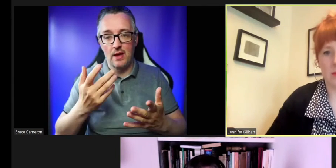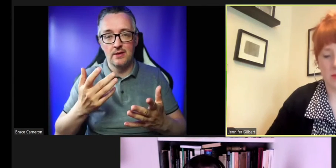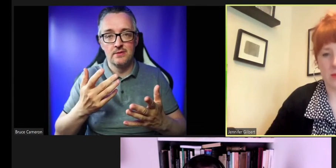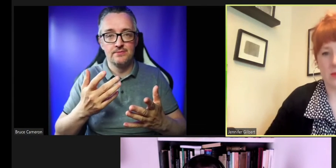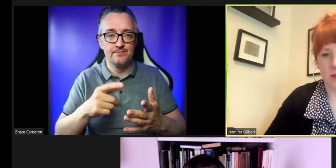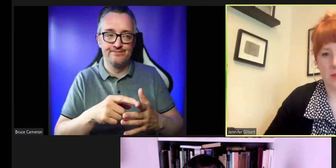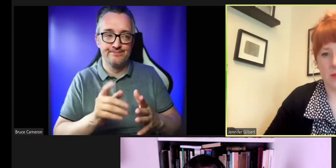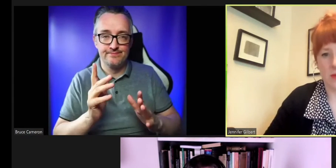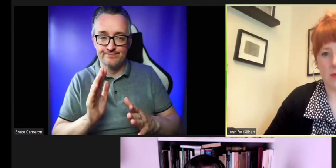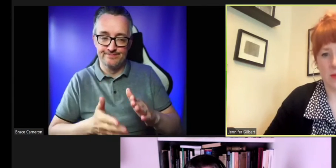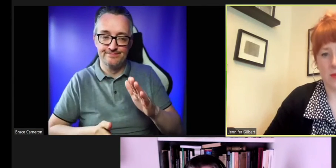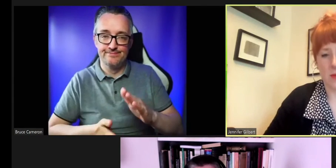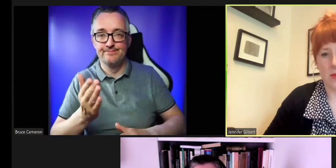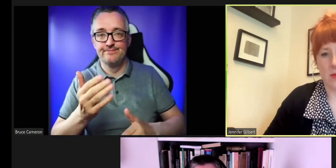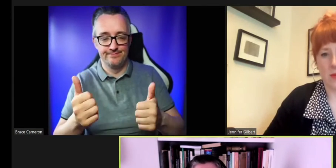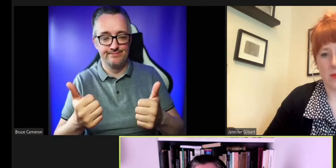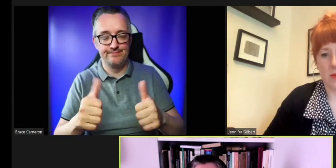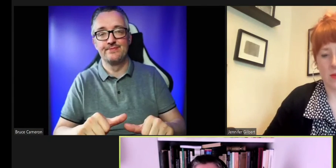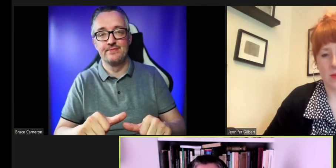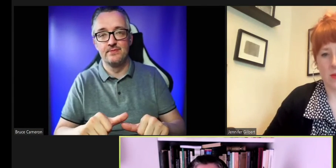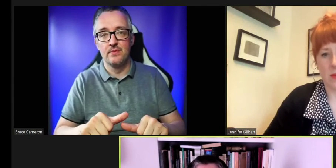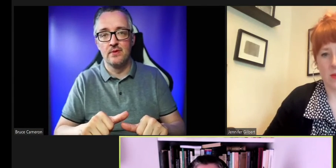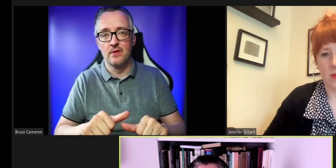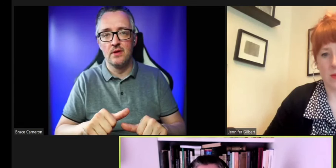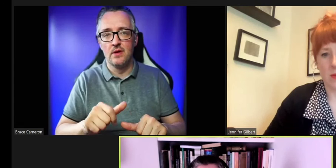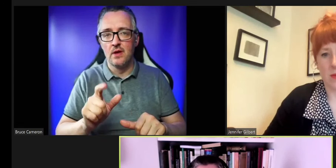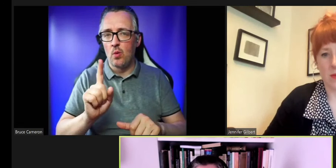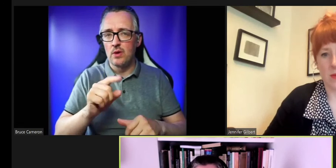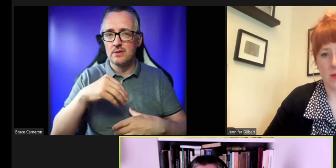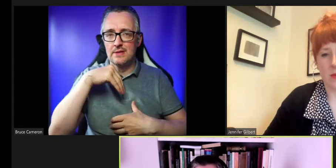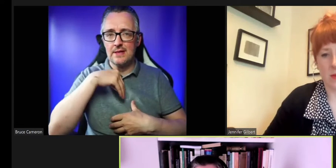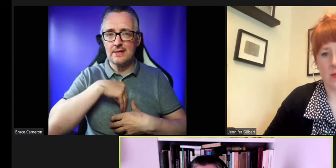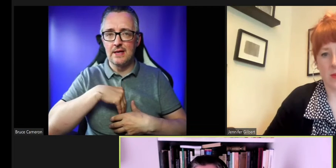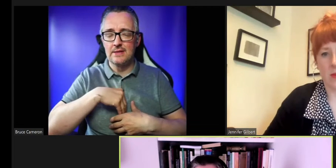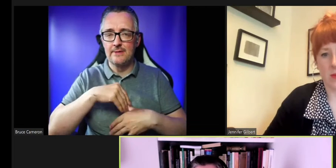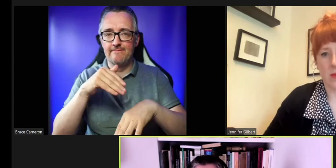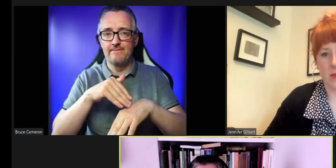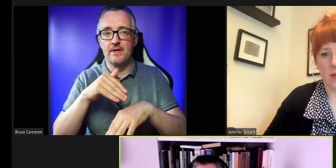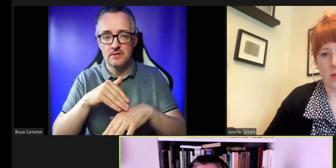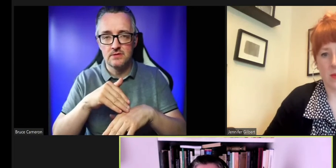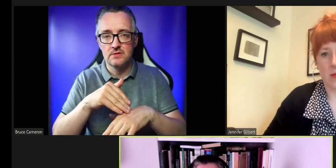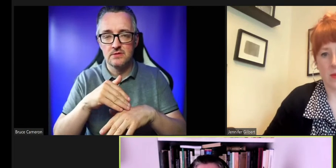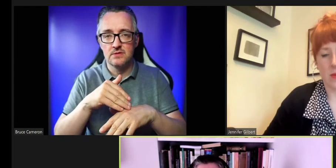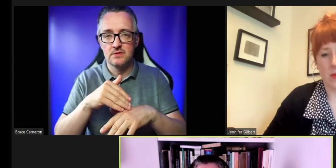that what that's about, what that does to you as a person, is actually,